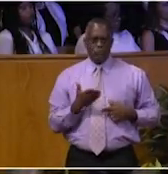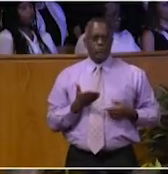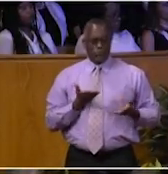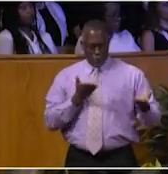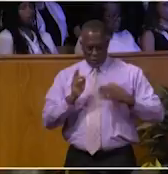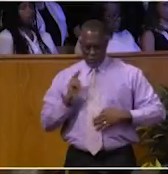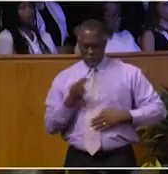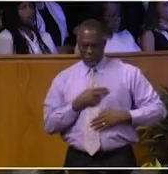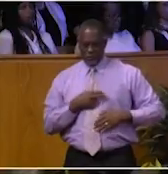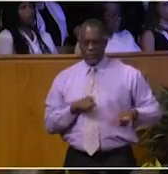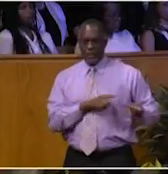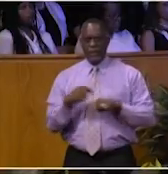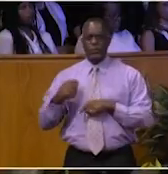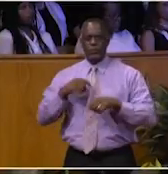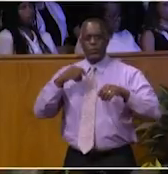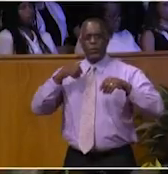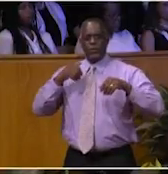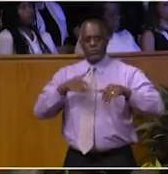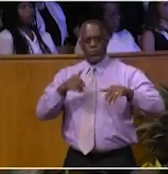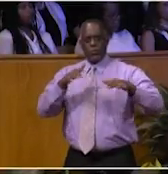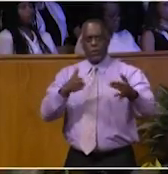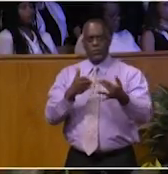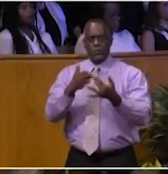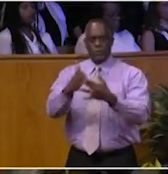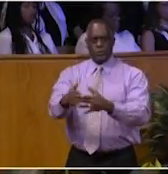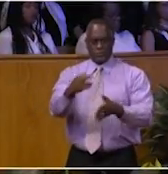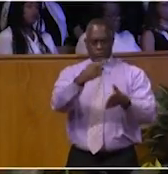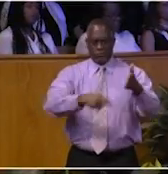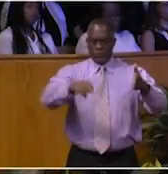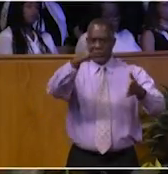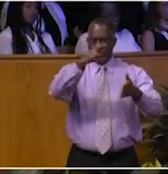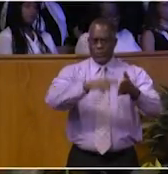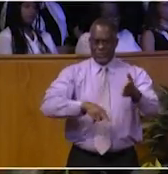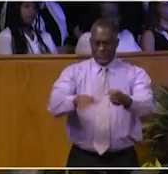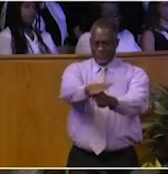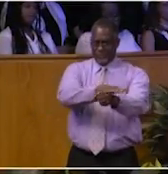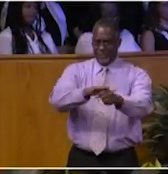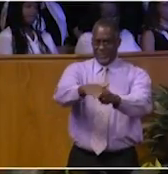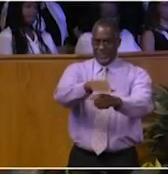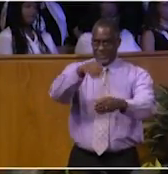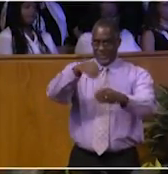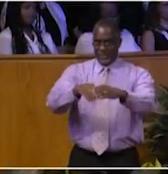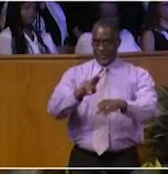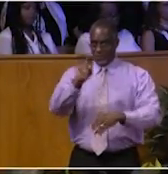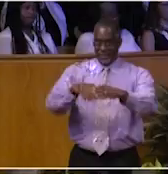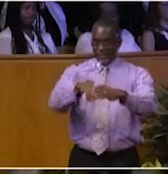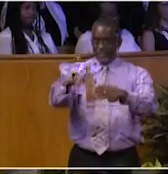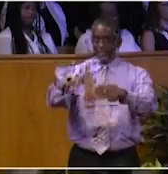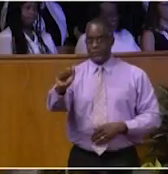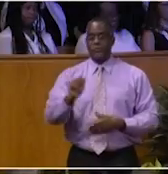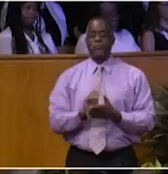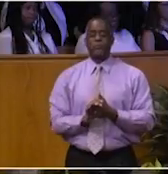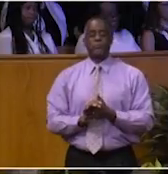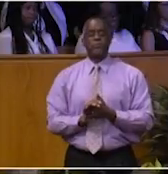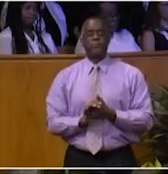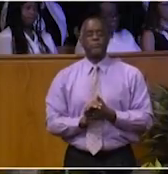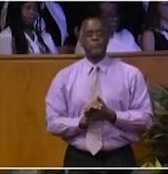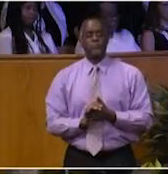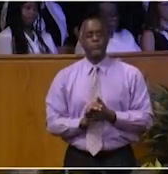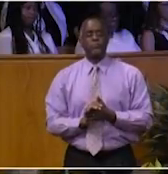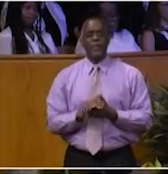some dangerous, racist territory in this nation. But as I walked on that journey,